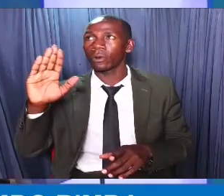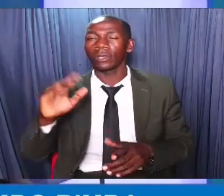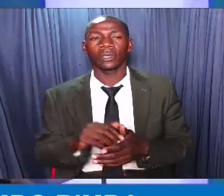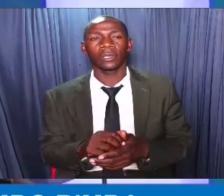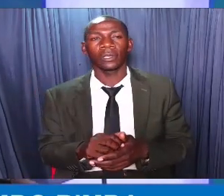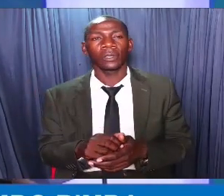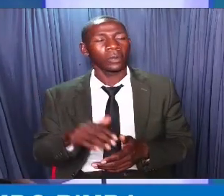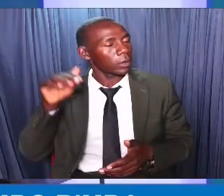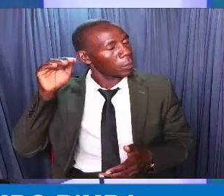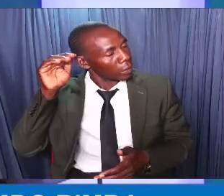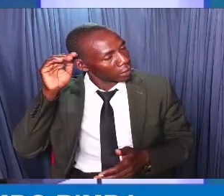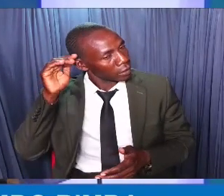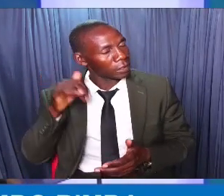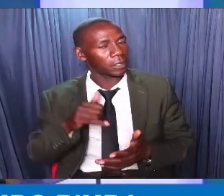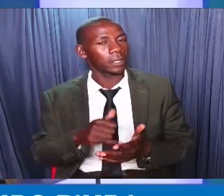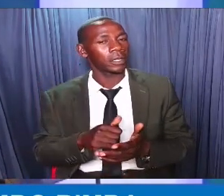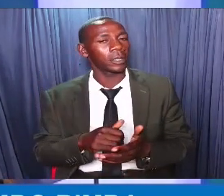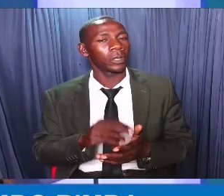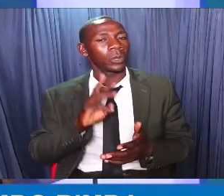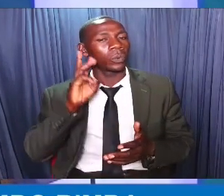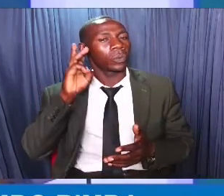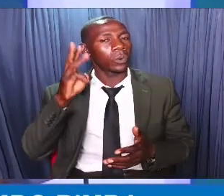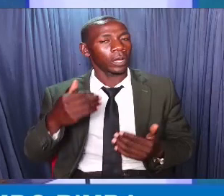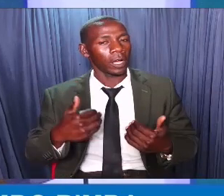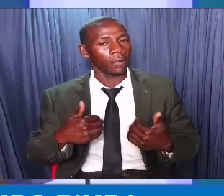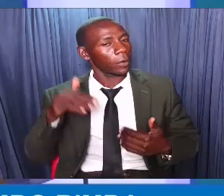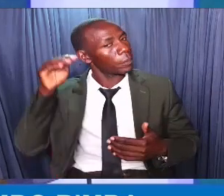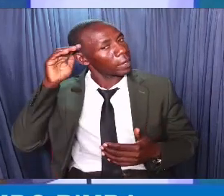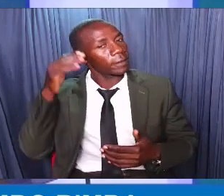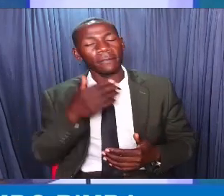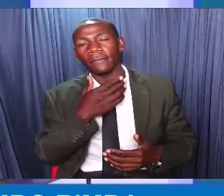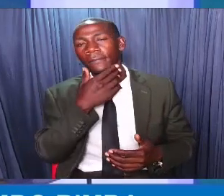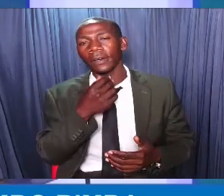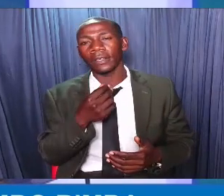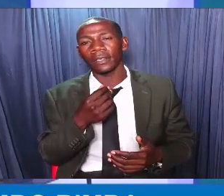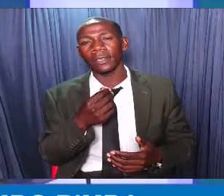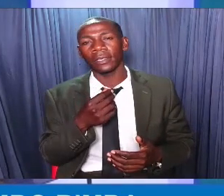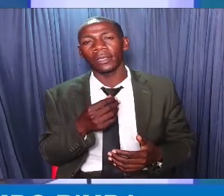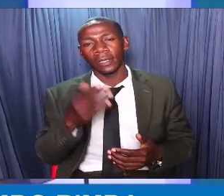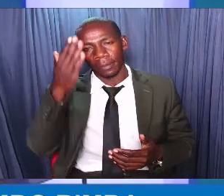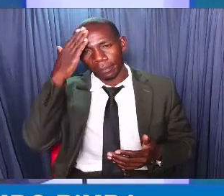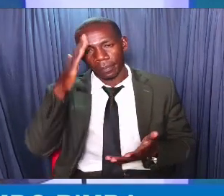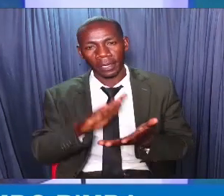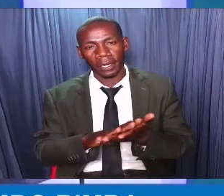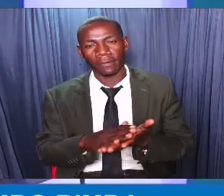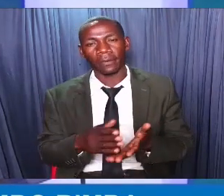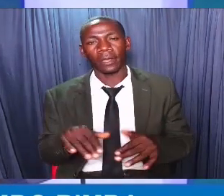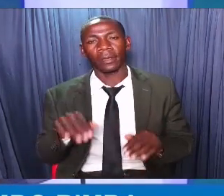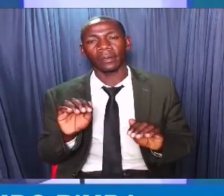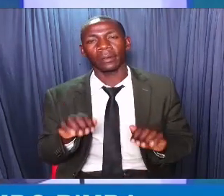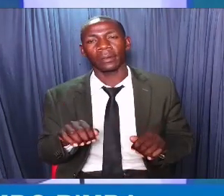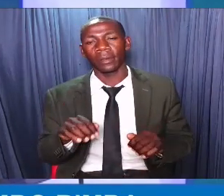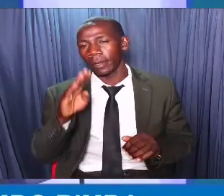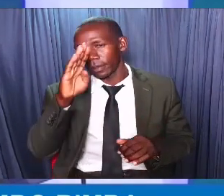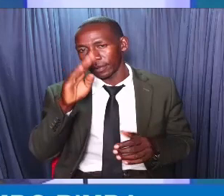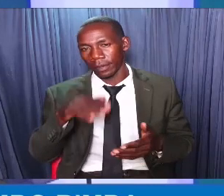God. Ungetii. Would you have obeyed? Ungetii baba yetu. You would have obeyed father. Akajaliwa kuamini. He was unable to believe from there. Akatubu